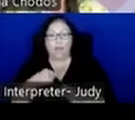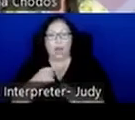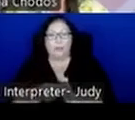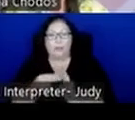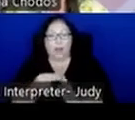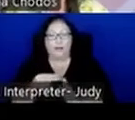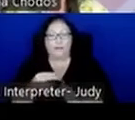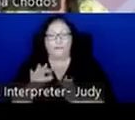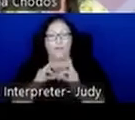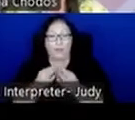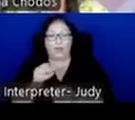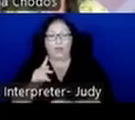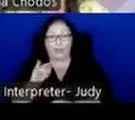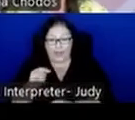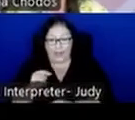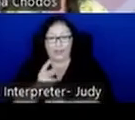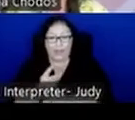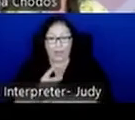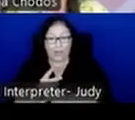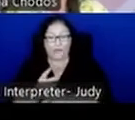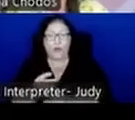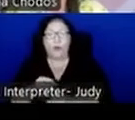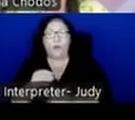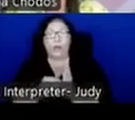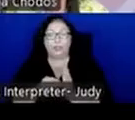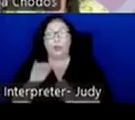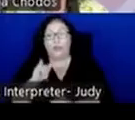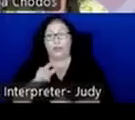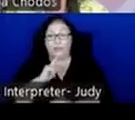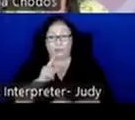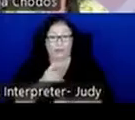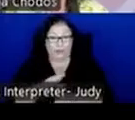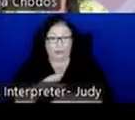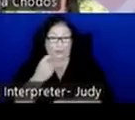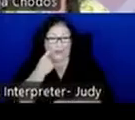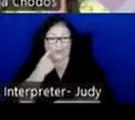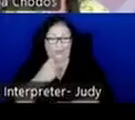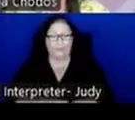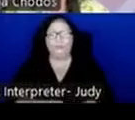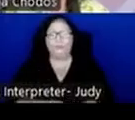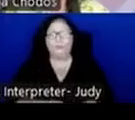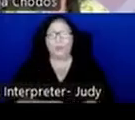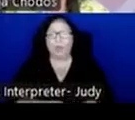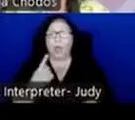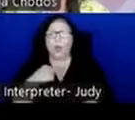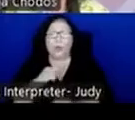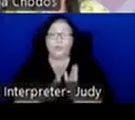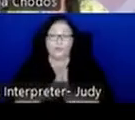module as well, so that is now available. That's very recent. And we are in developing and in progress